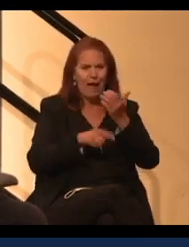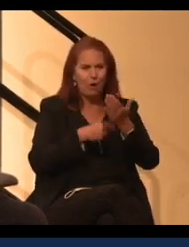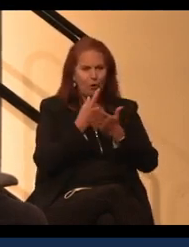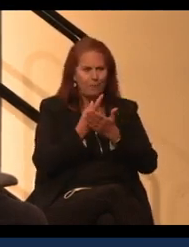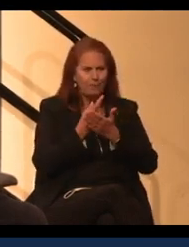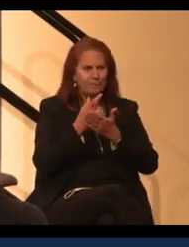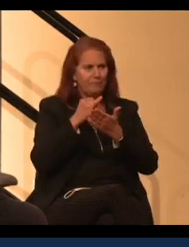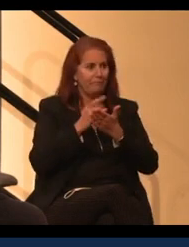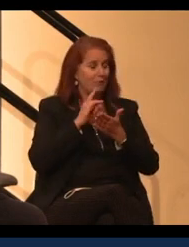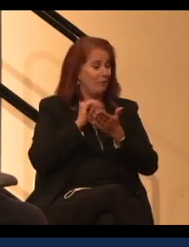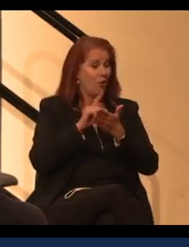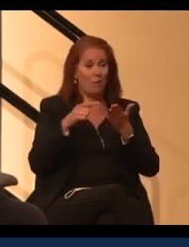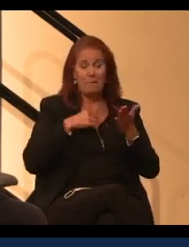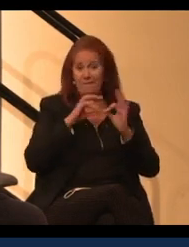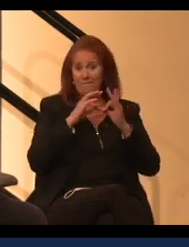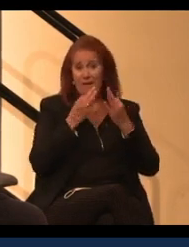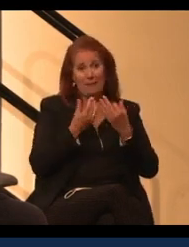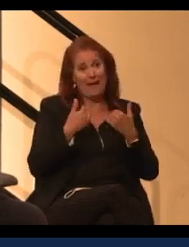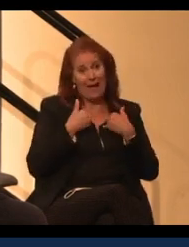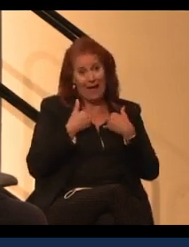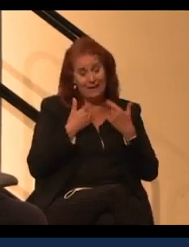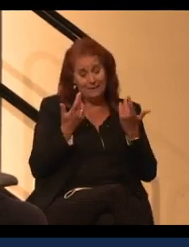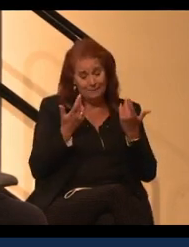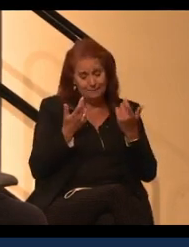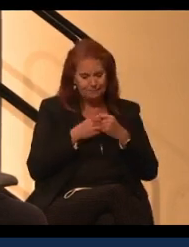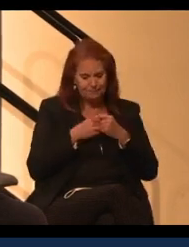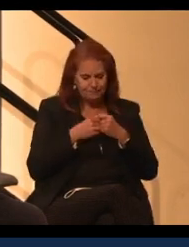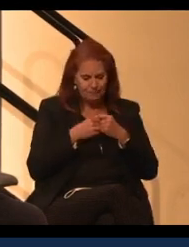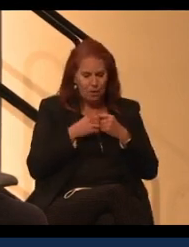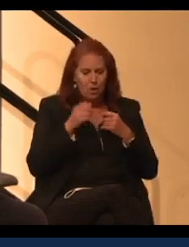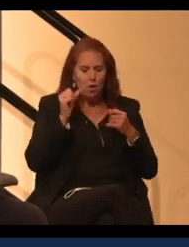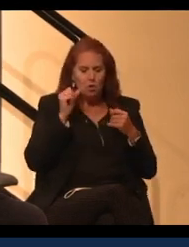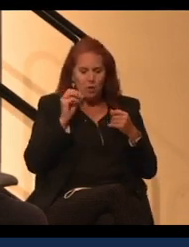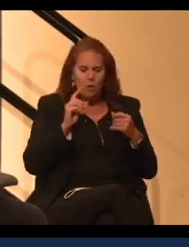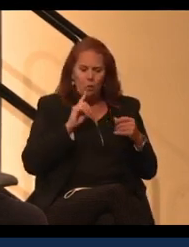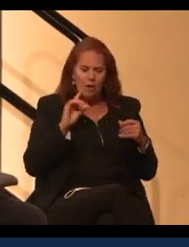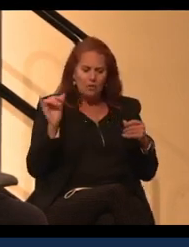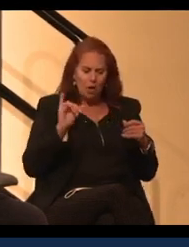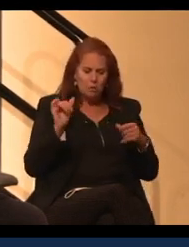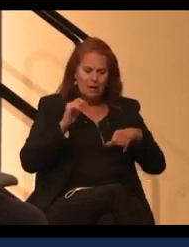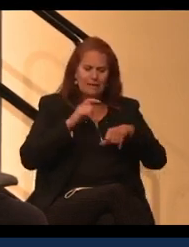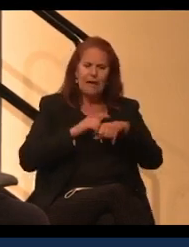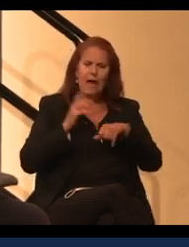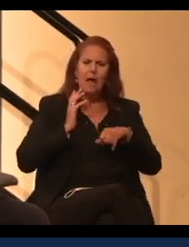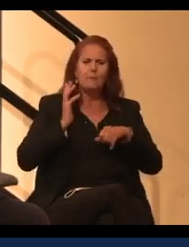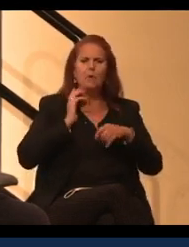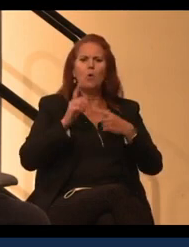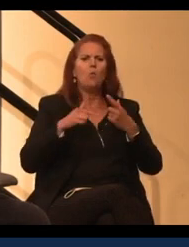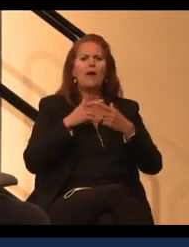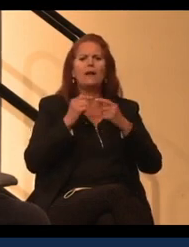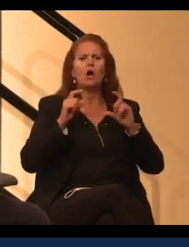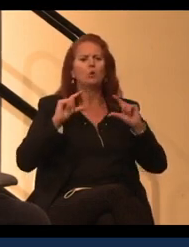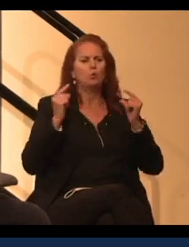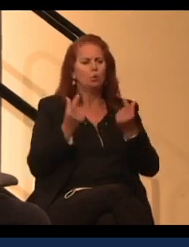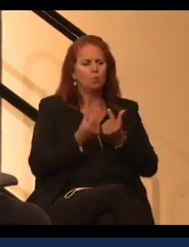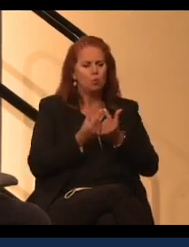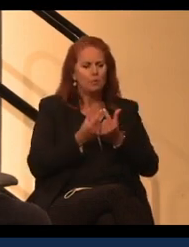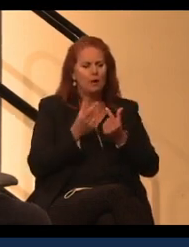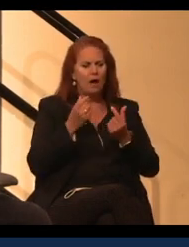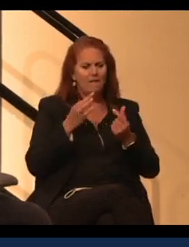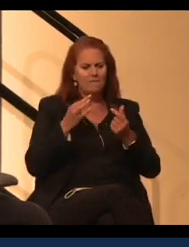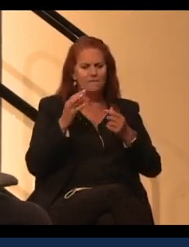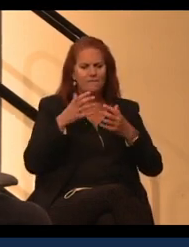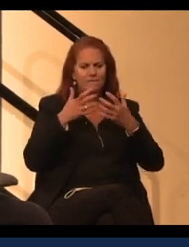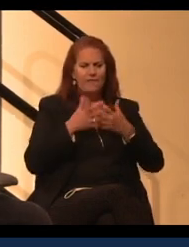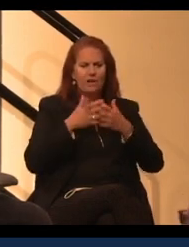And that's really all my family had. So there was also a time when they were just a group of the factory